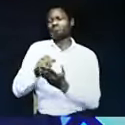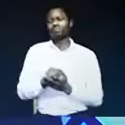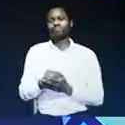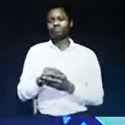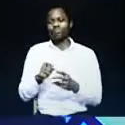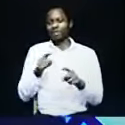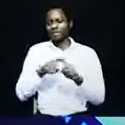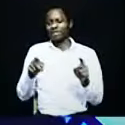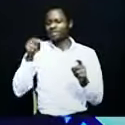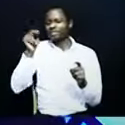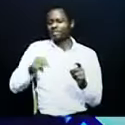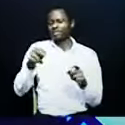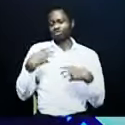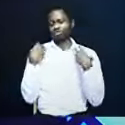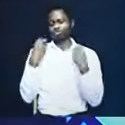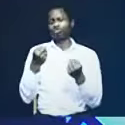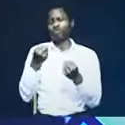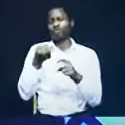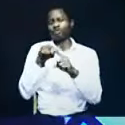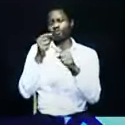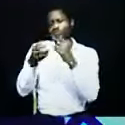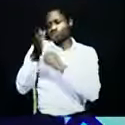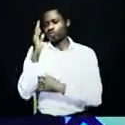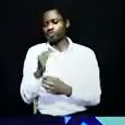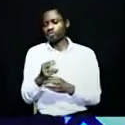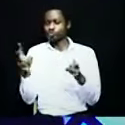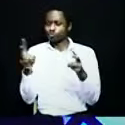is able to give him strength that, oh